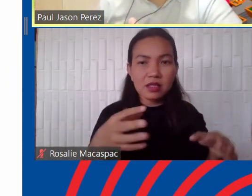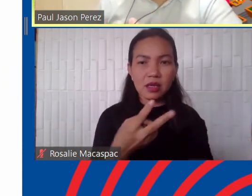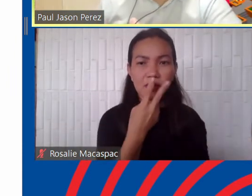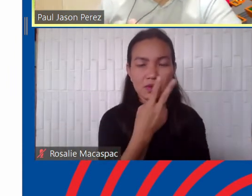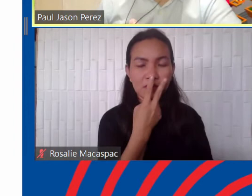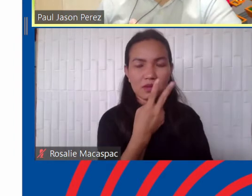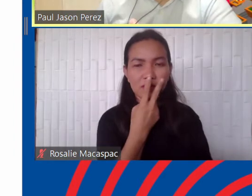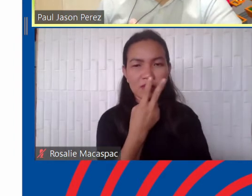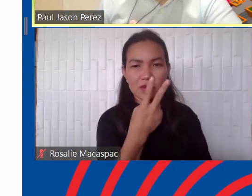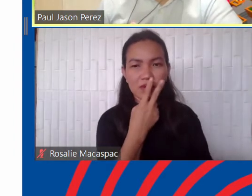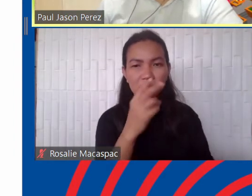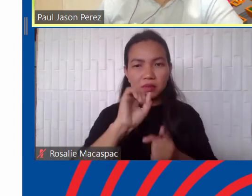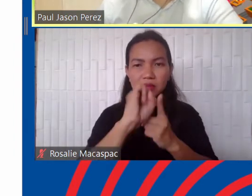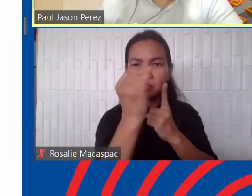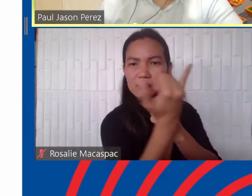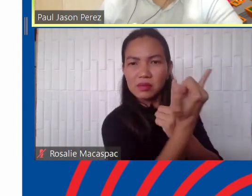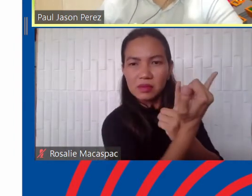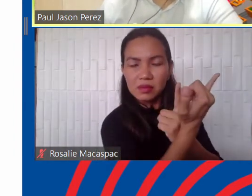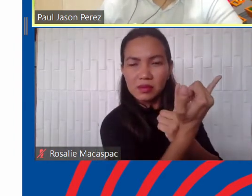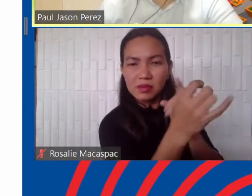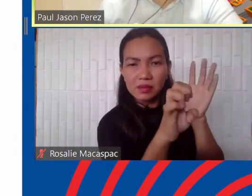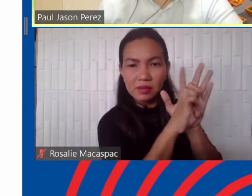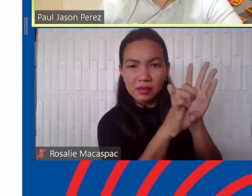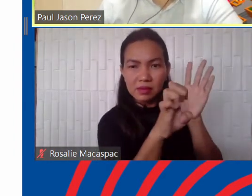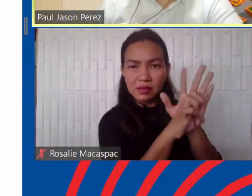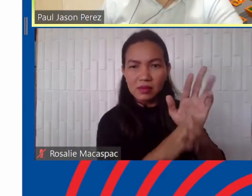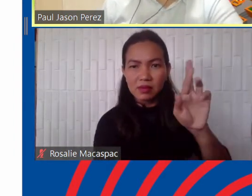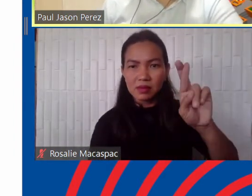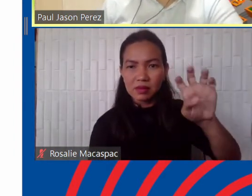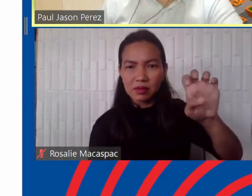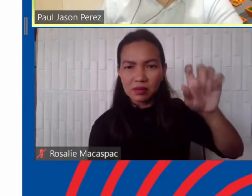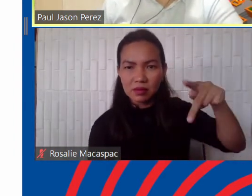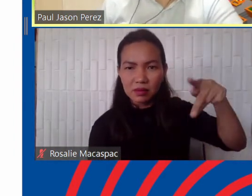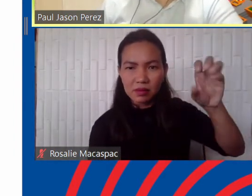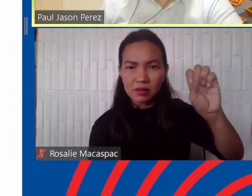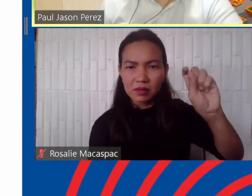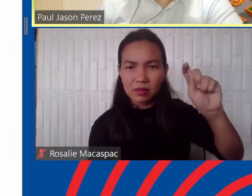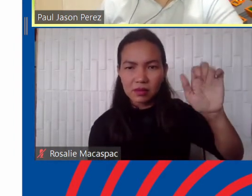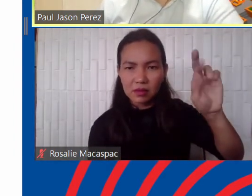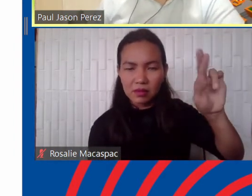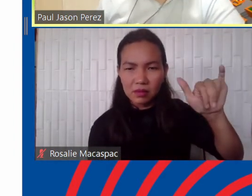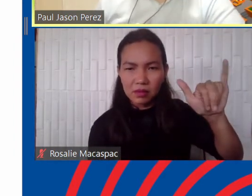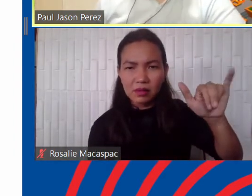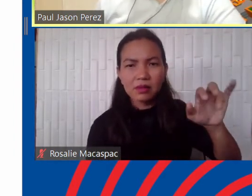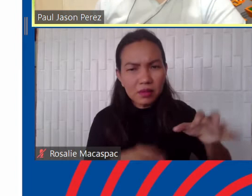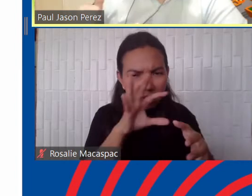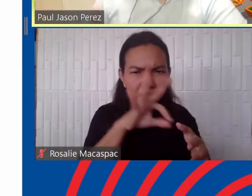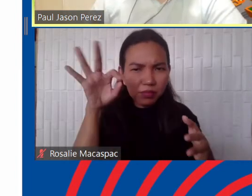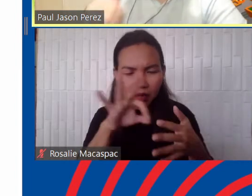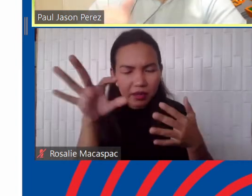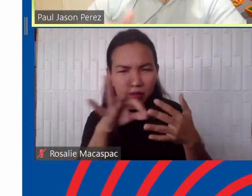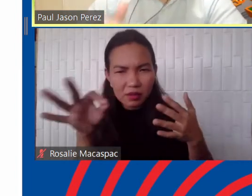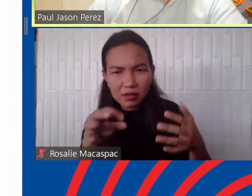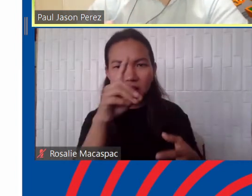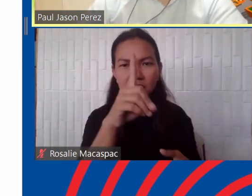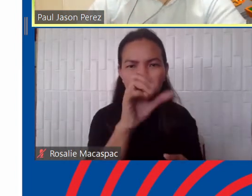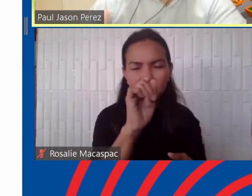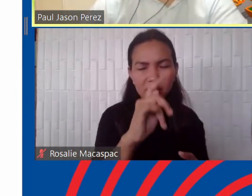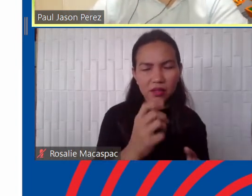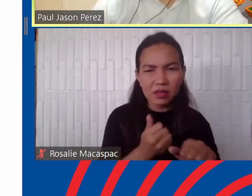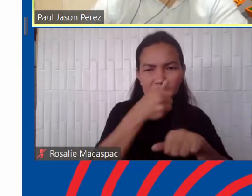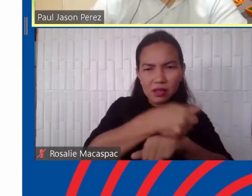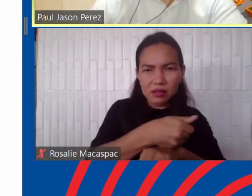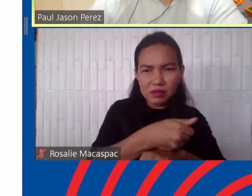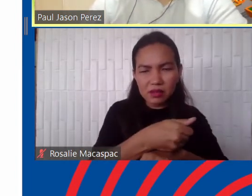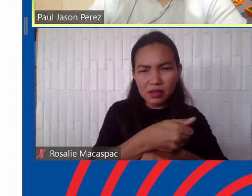society. So given the example repositories, I want you to find some data sets that may be relevant for